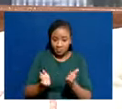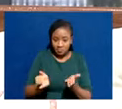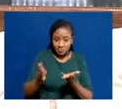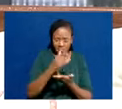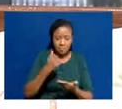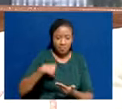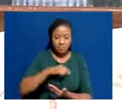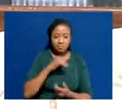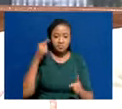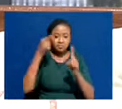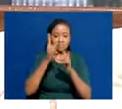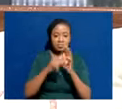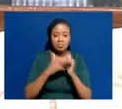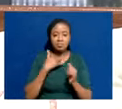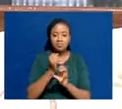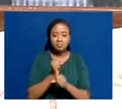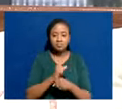ensure